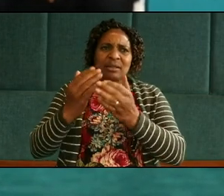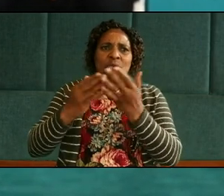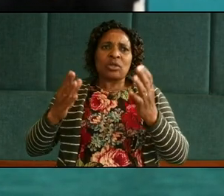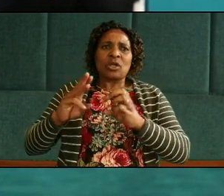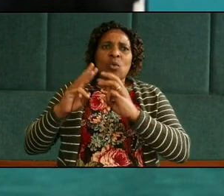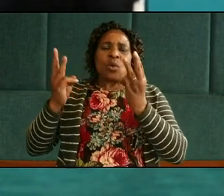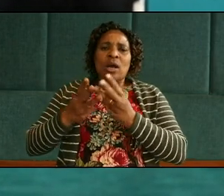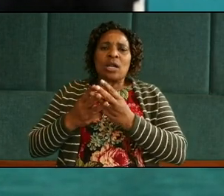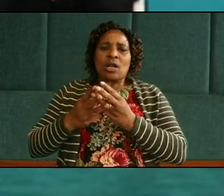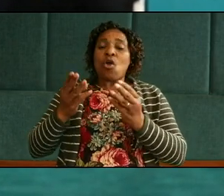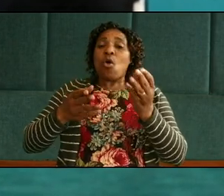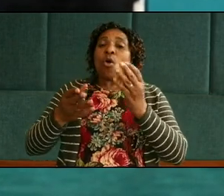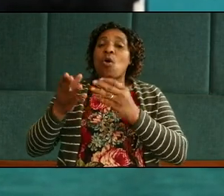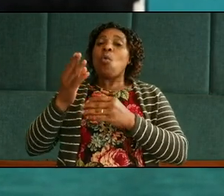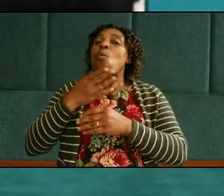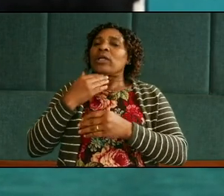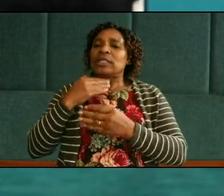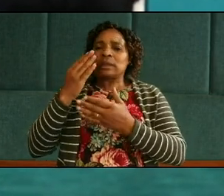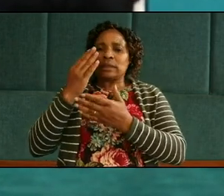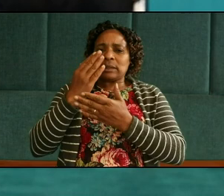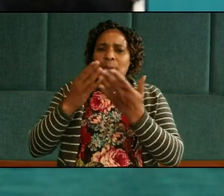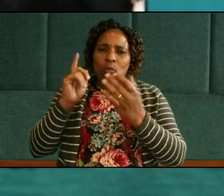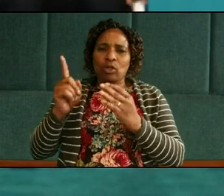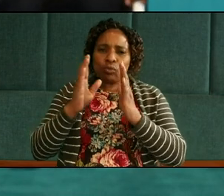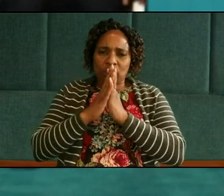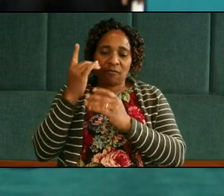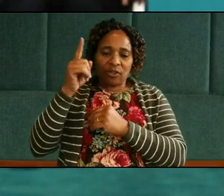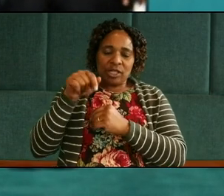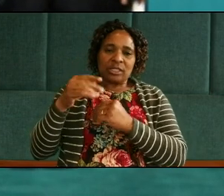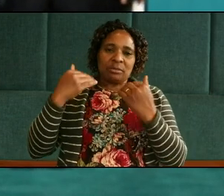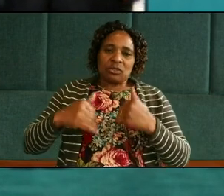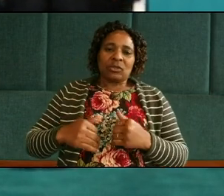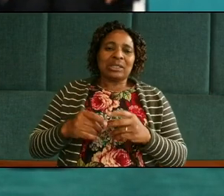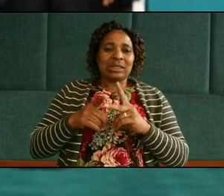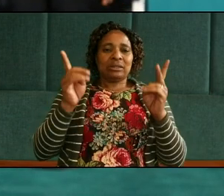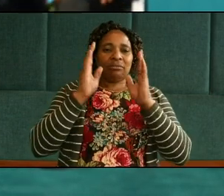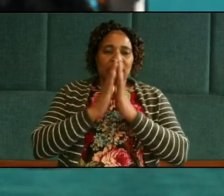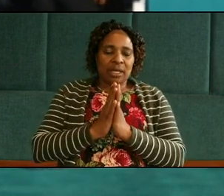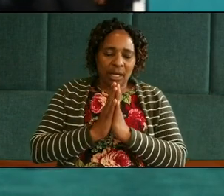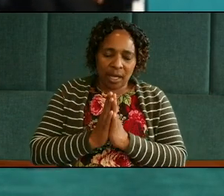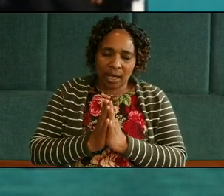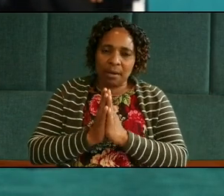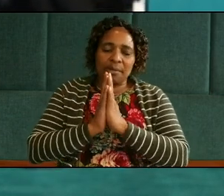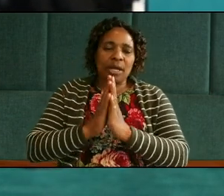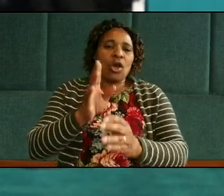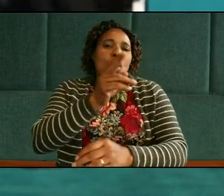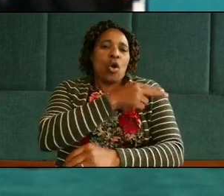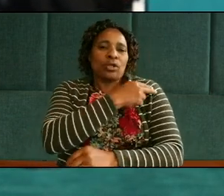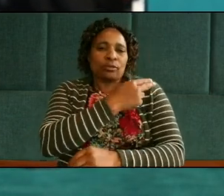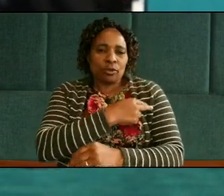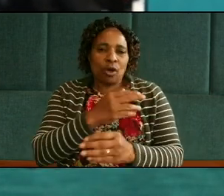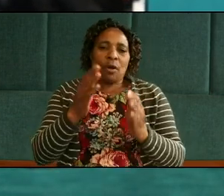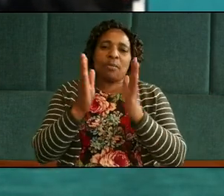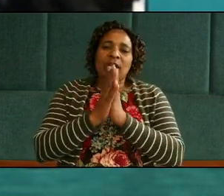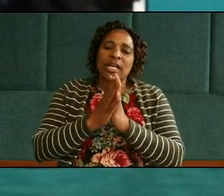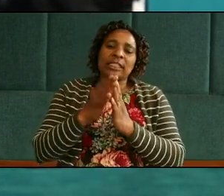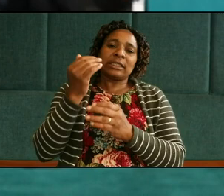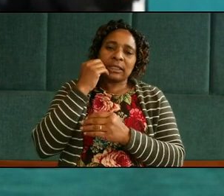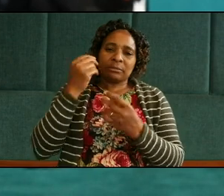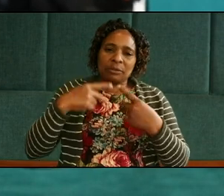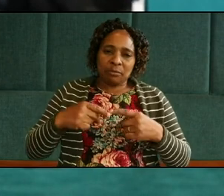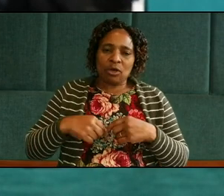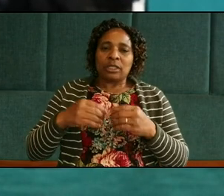and God wanted her to pray for that person. So she began to pray. She prayed for hospitals, she prayed for sick people, she prayed